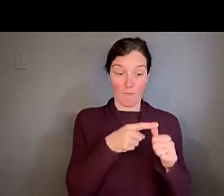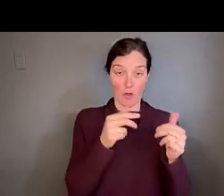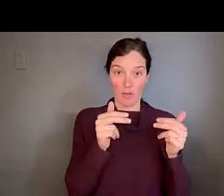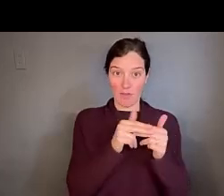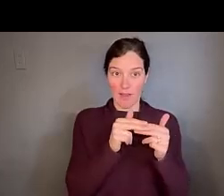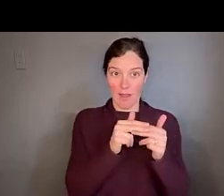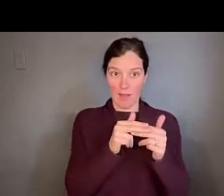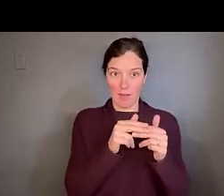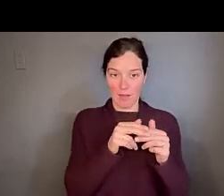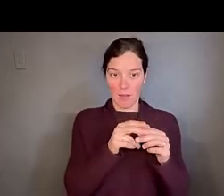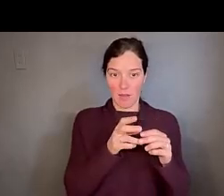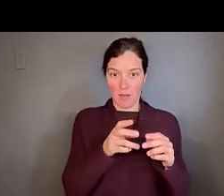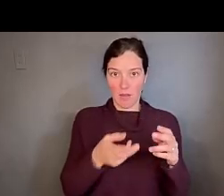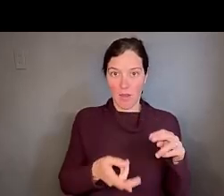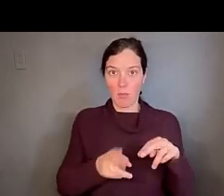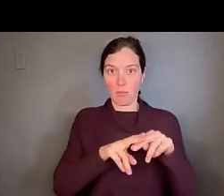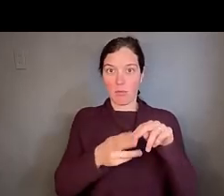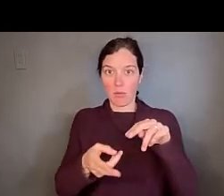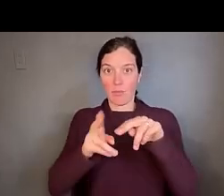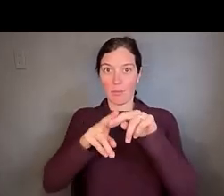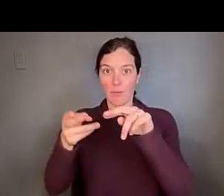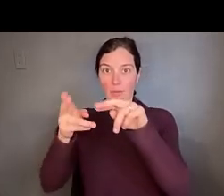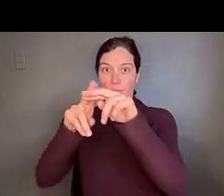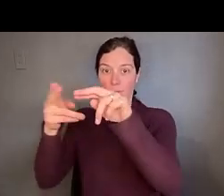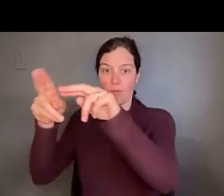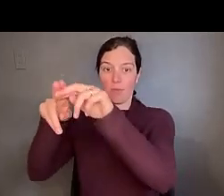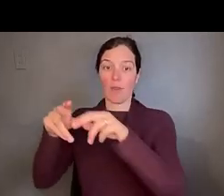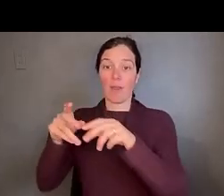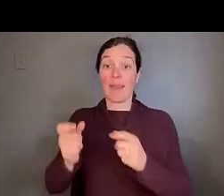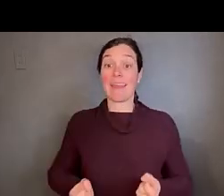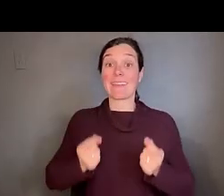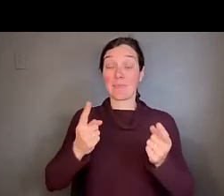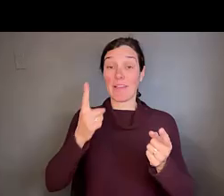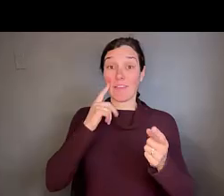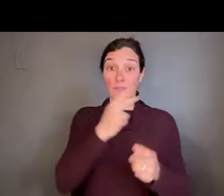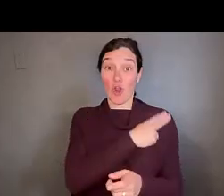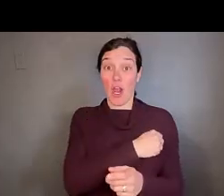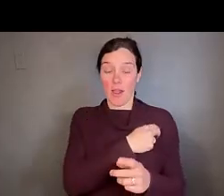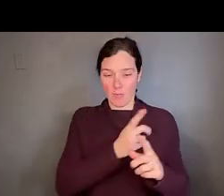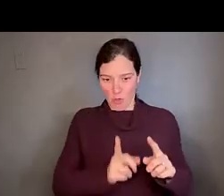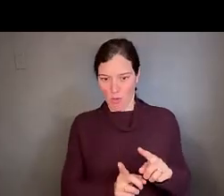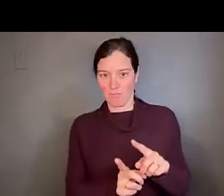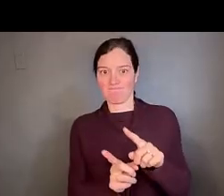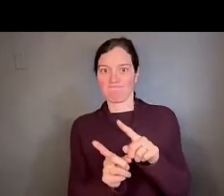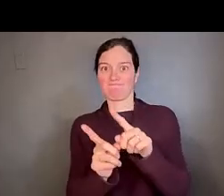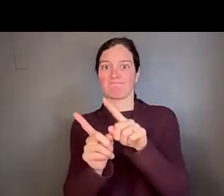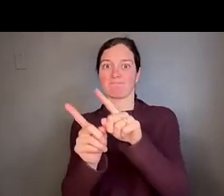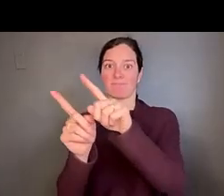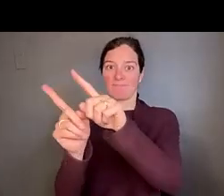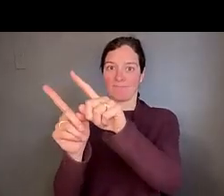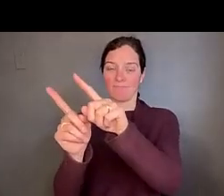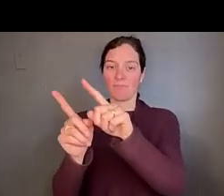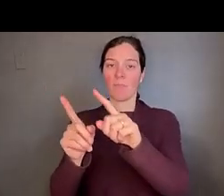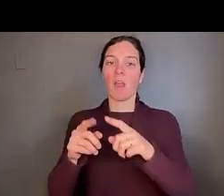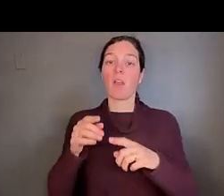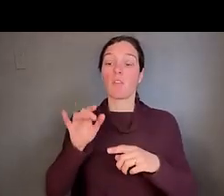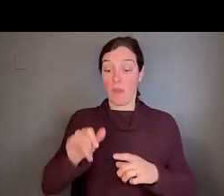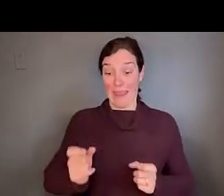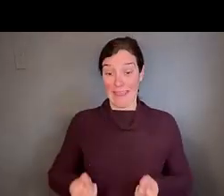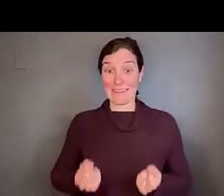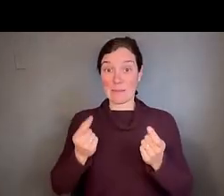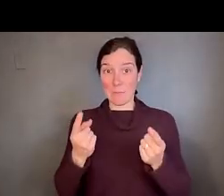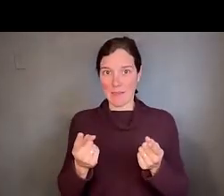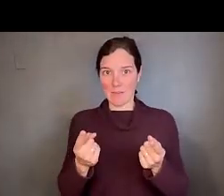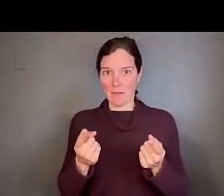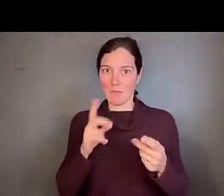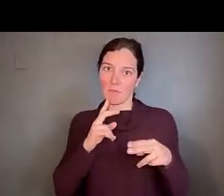that I just kept going up, and expenses for hospitals were going up right in parallel. And so those expenses sort of